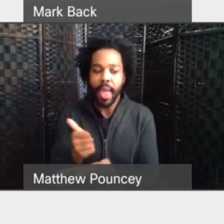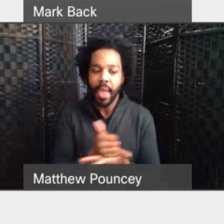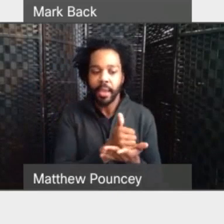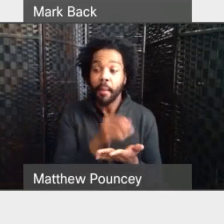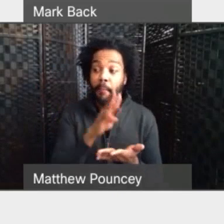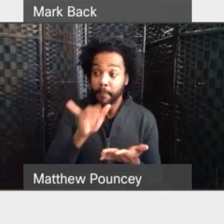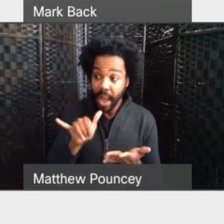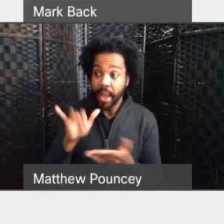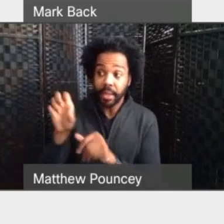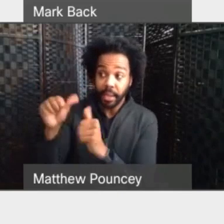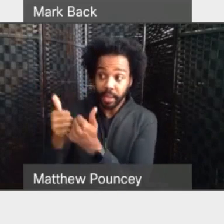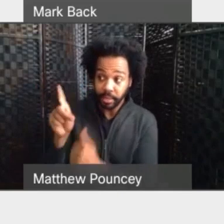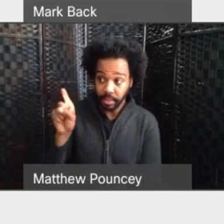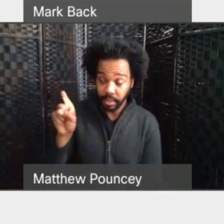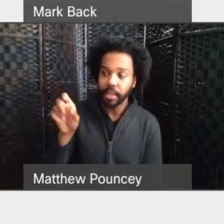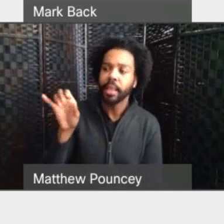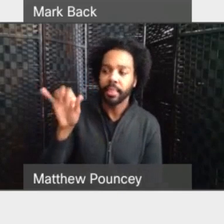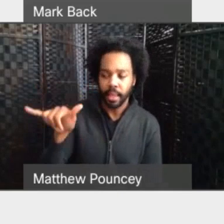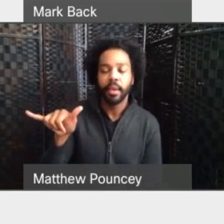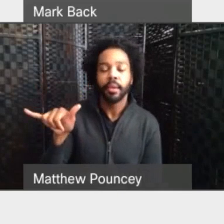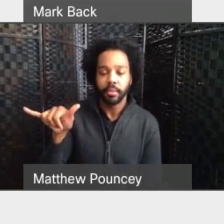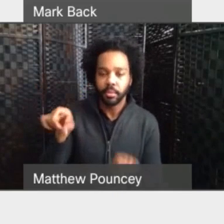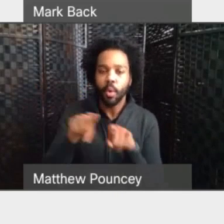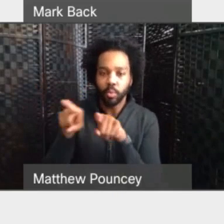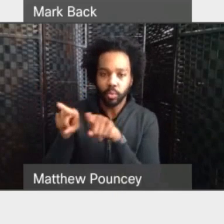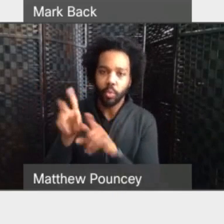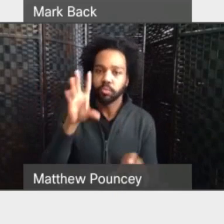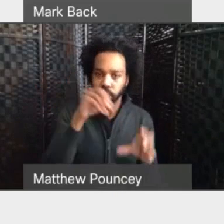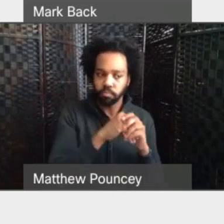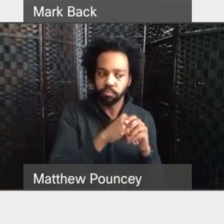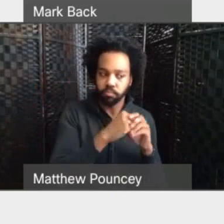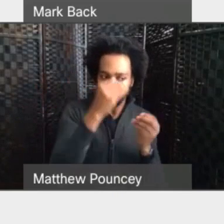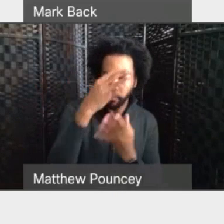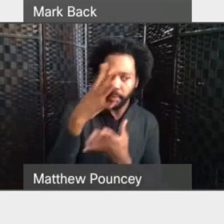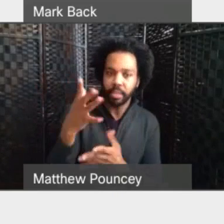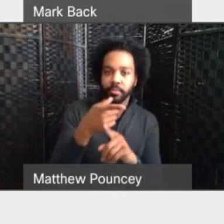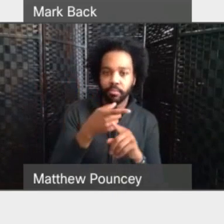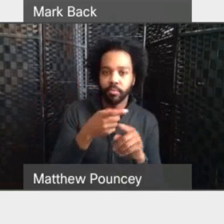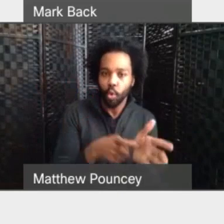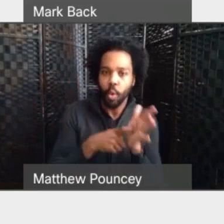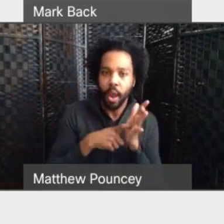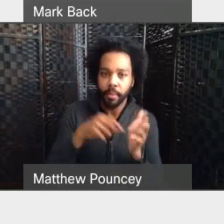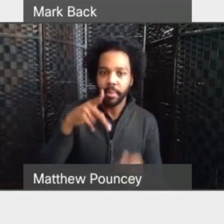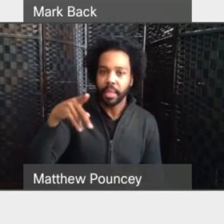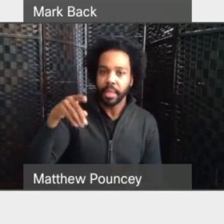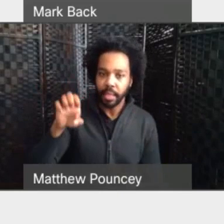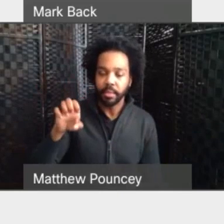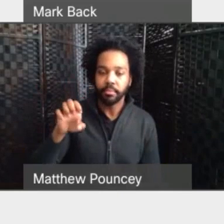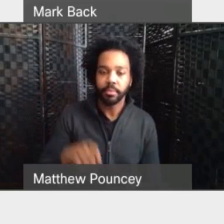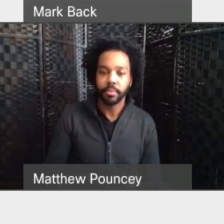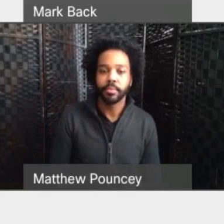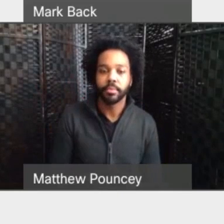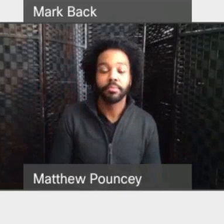agency. They are also addressed in that guidance for required personal protective equipment in